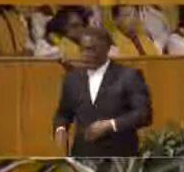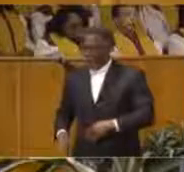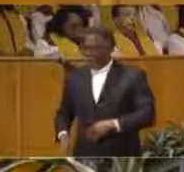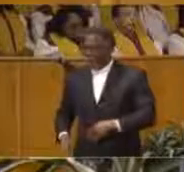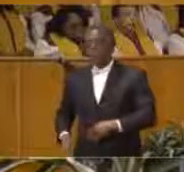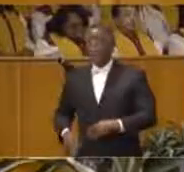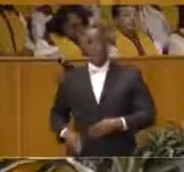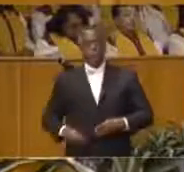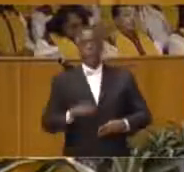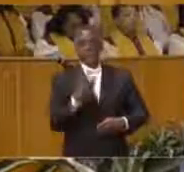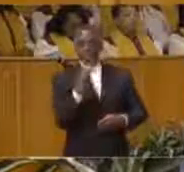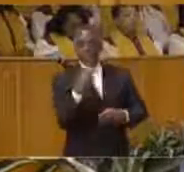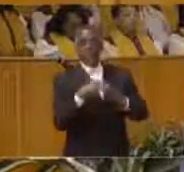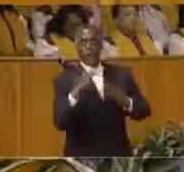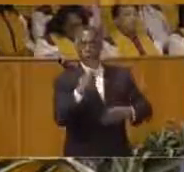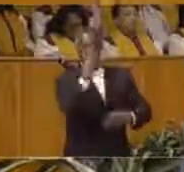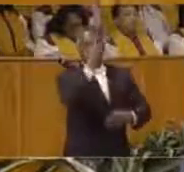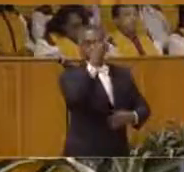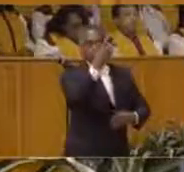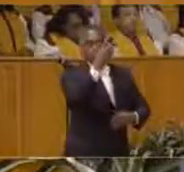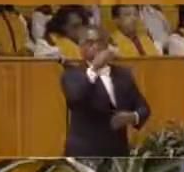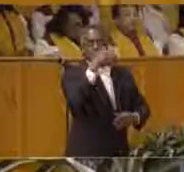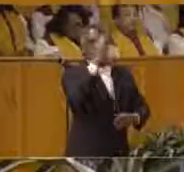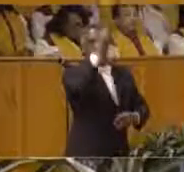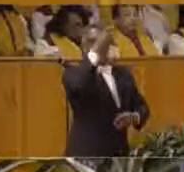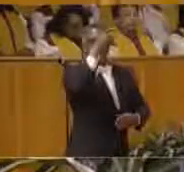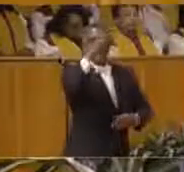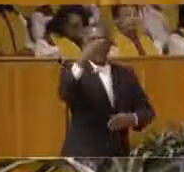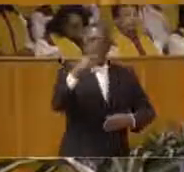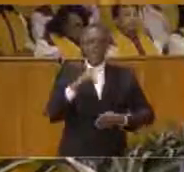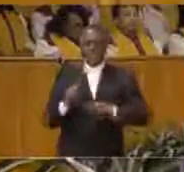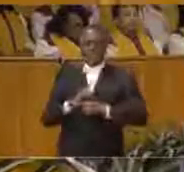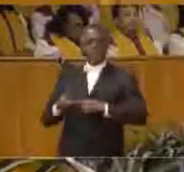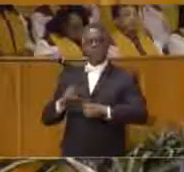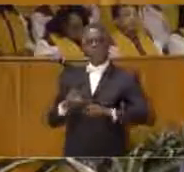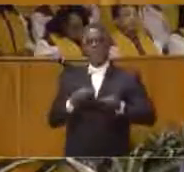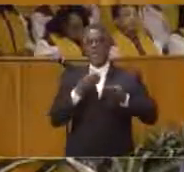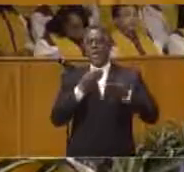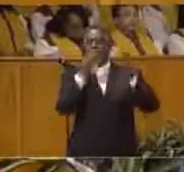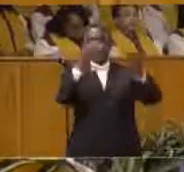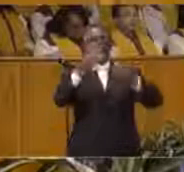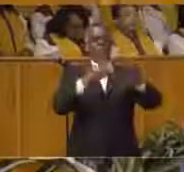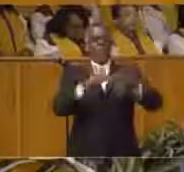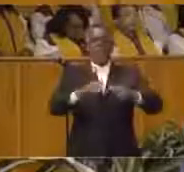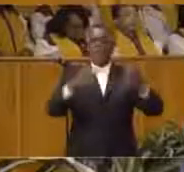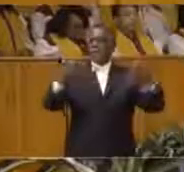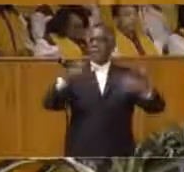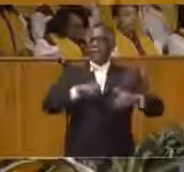Lord. I'm so disciplined that I give whenever I'm blessed. All right, question number six